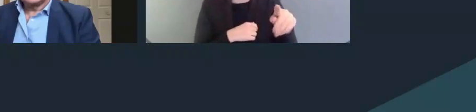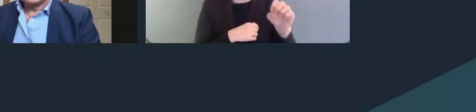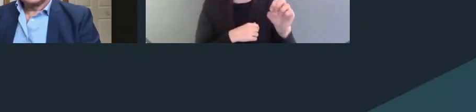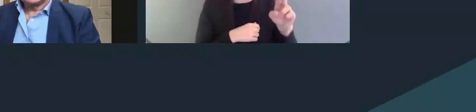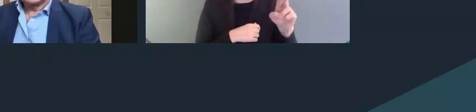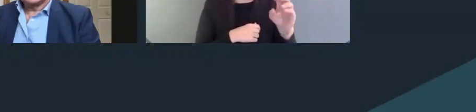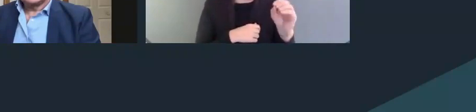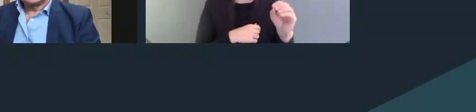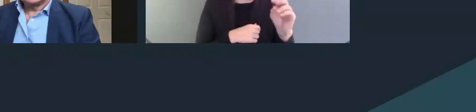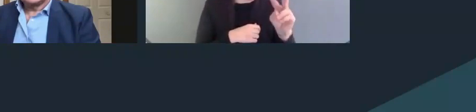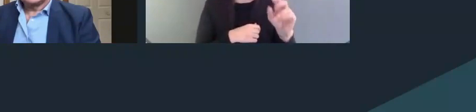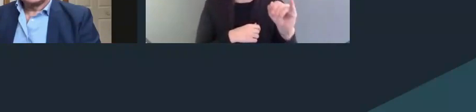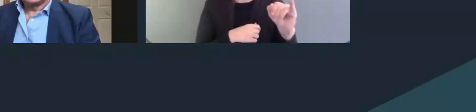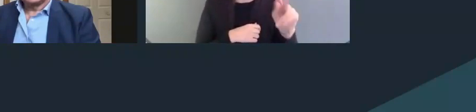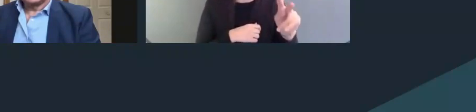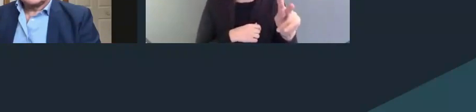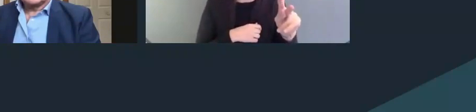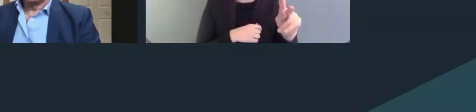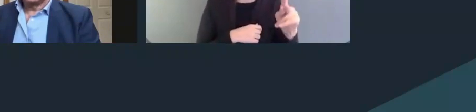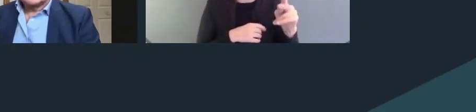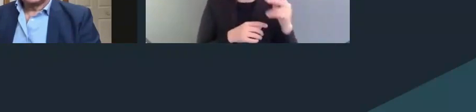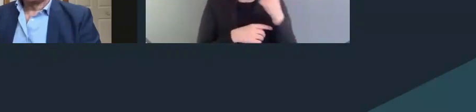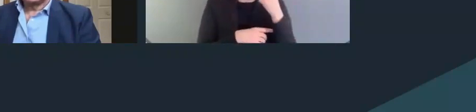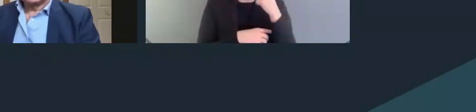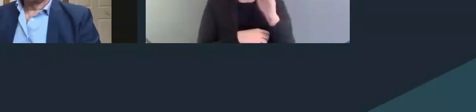So if you Google that or go to